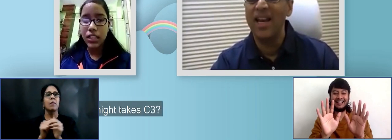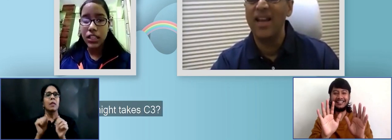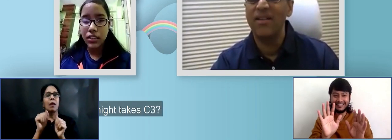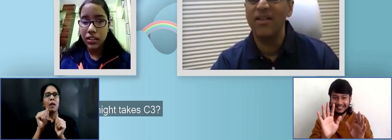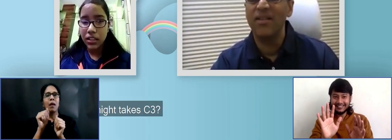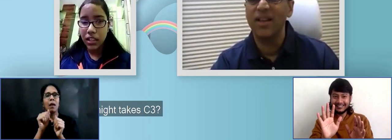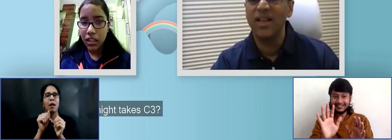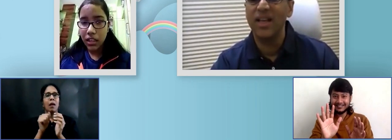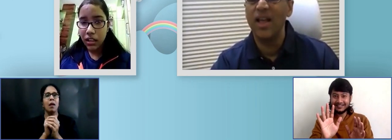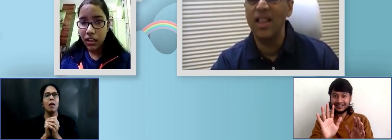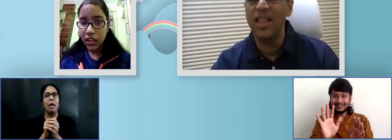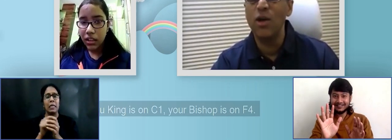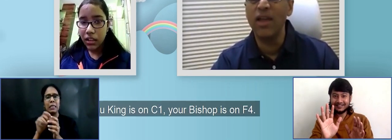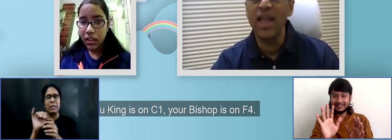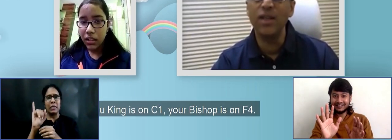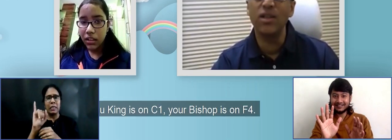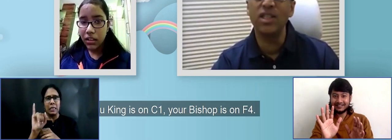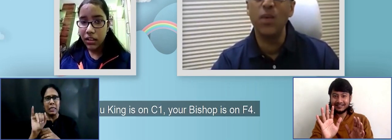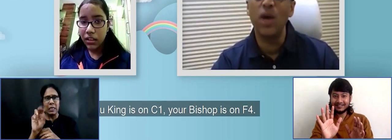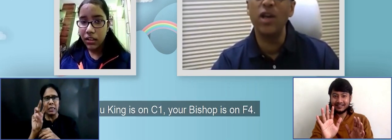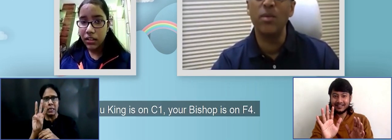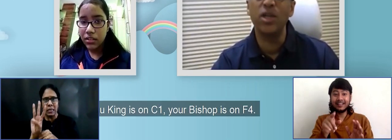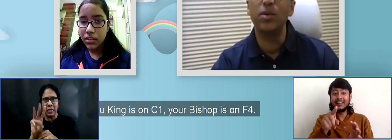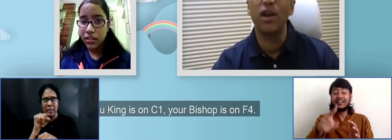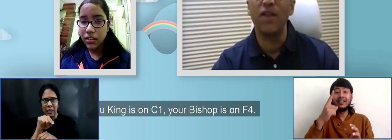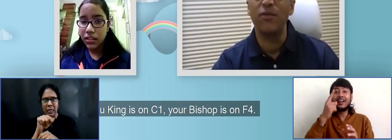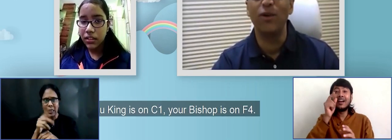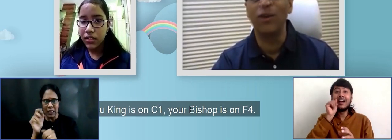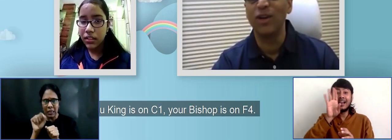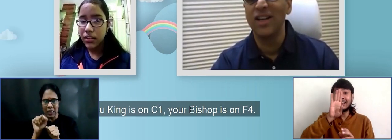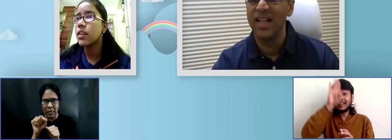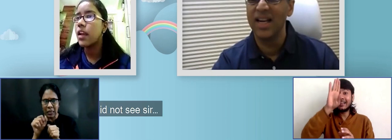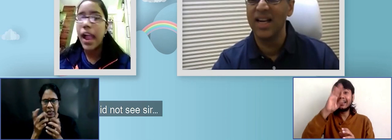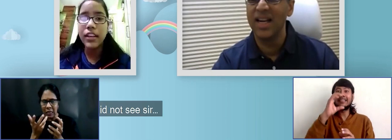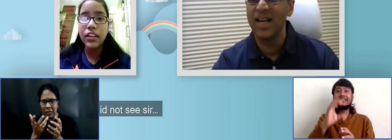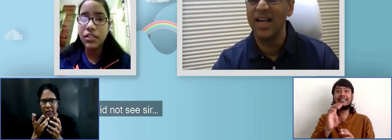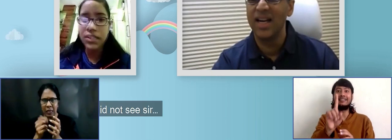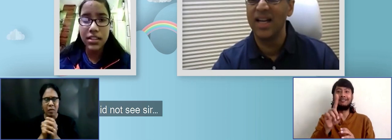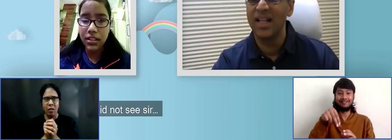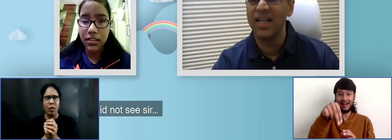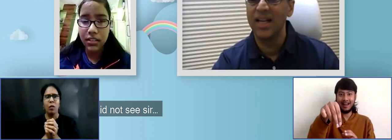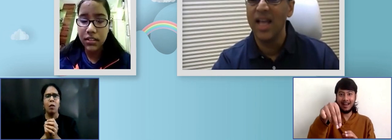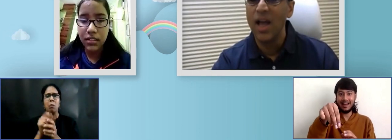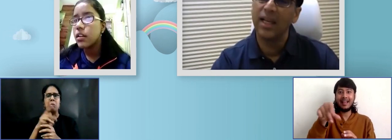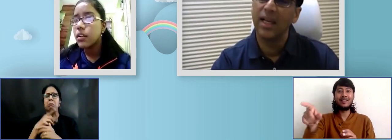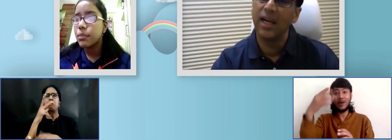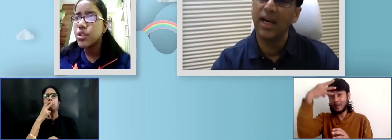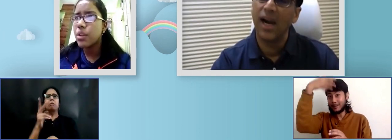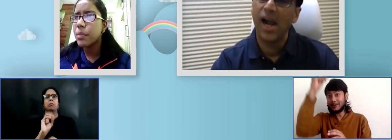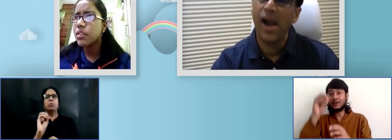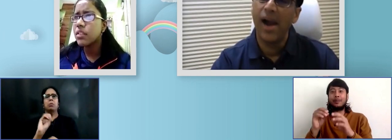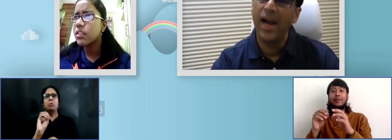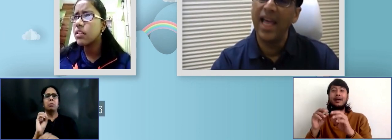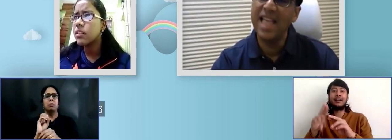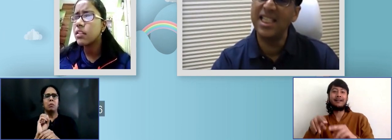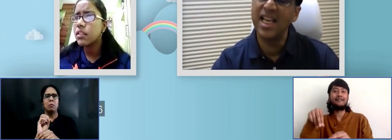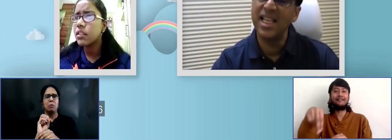Knight takes c3. Your king is on c1, your bishop is on f4. I did not see, sir.